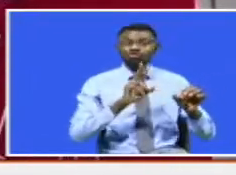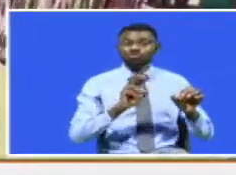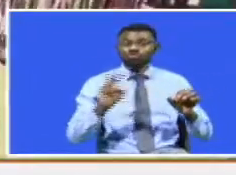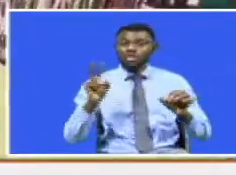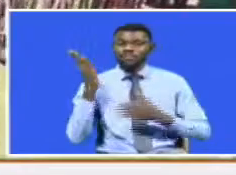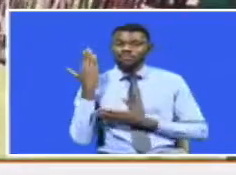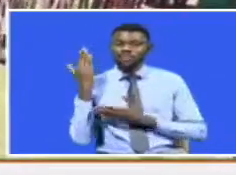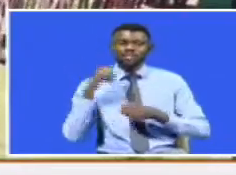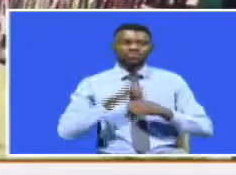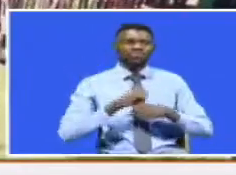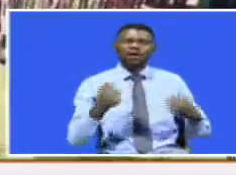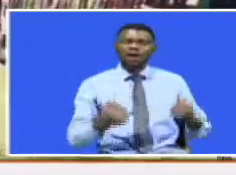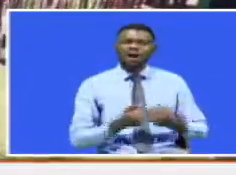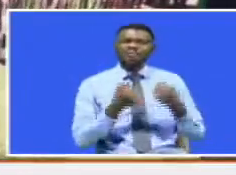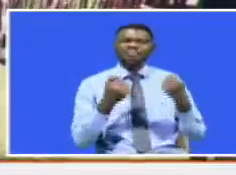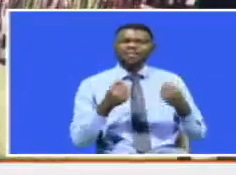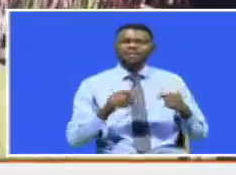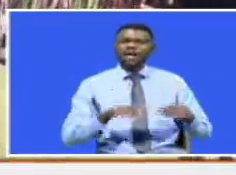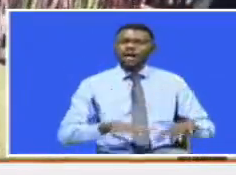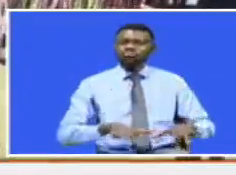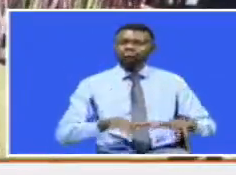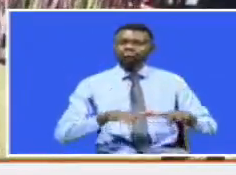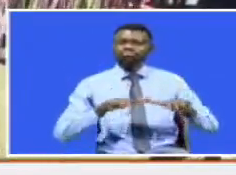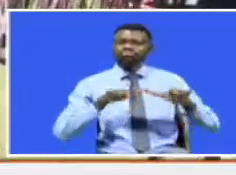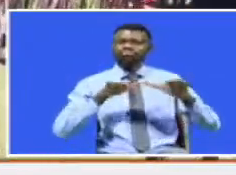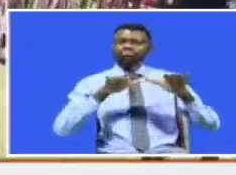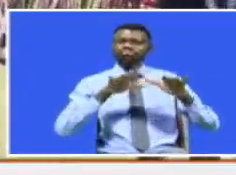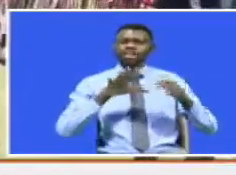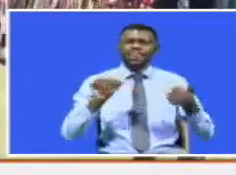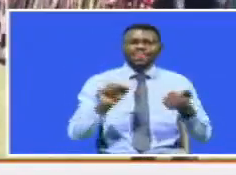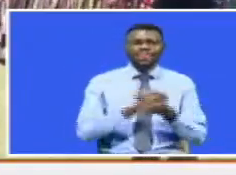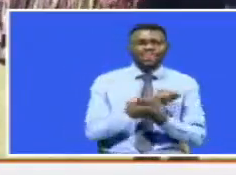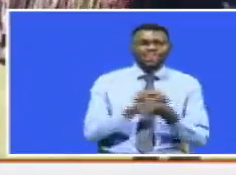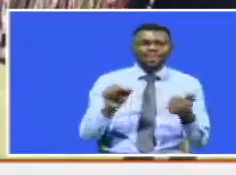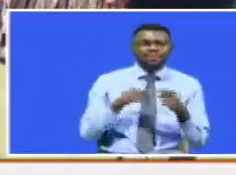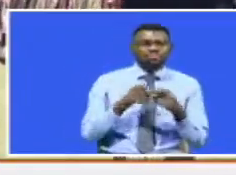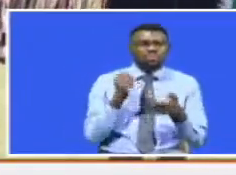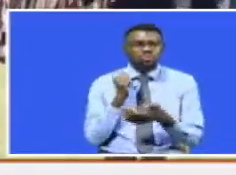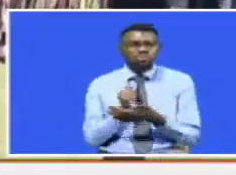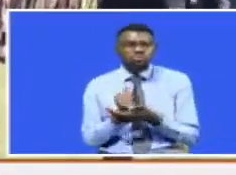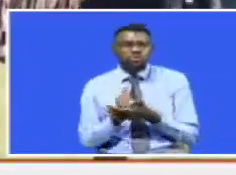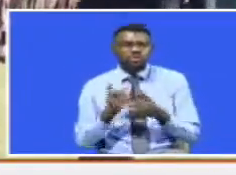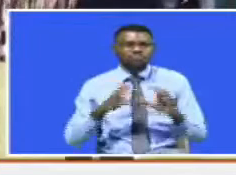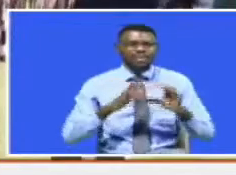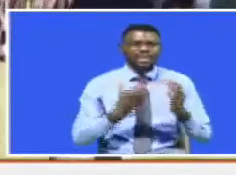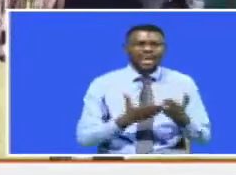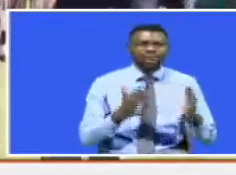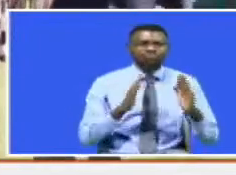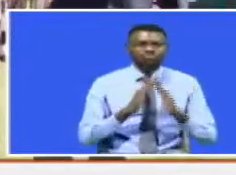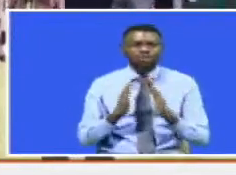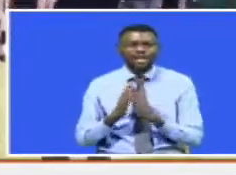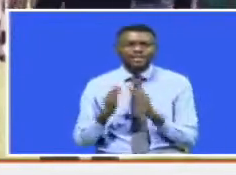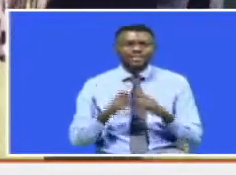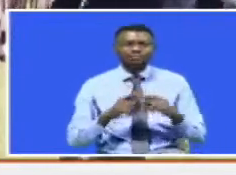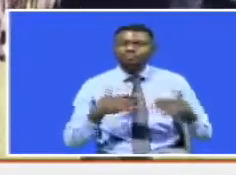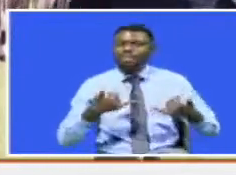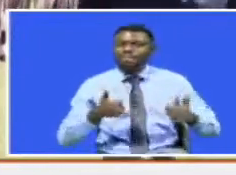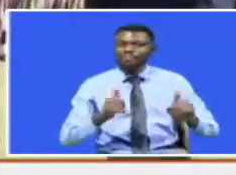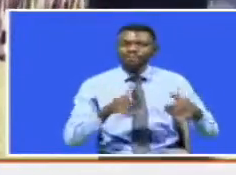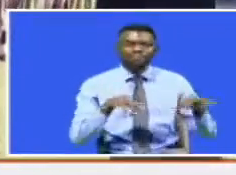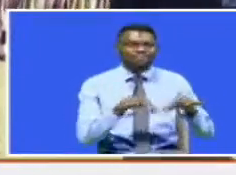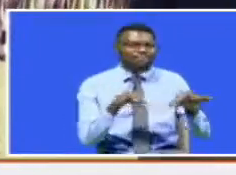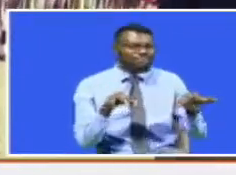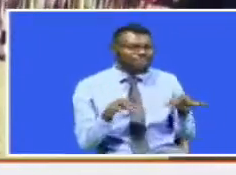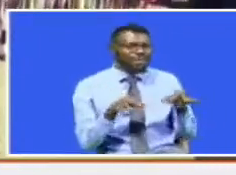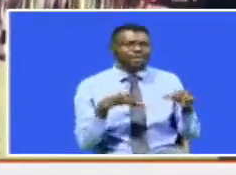the school was submerged in floods, which destroyed all facilities including offices, classrooms, toilets and playgrounds. The